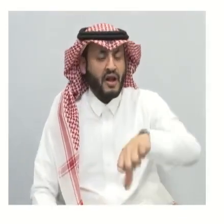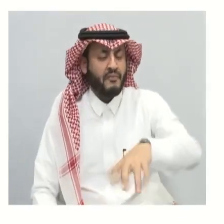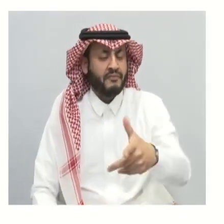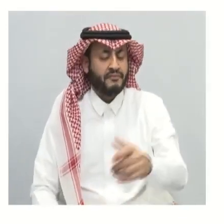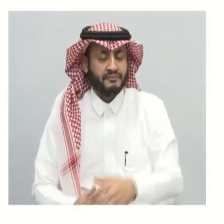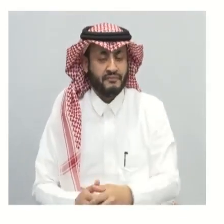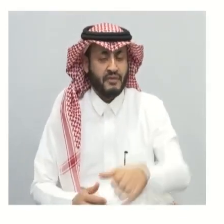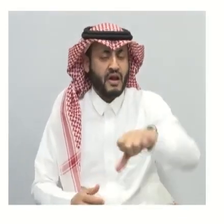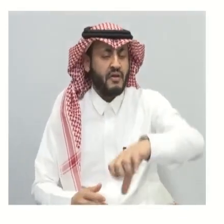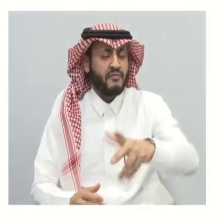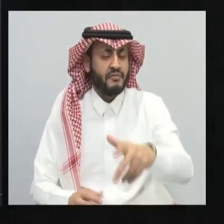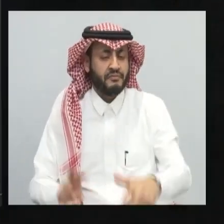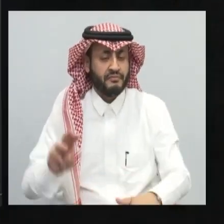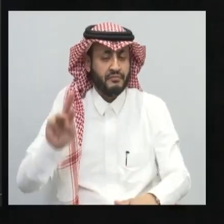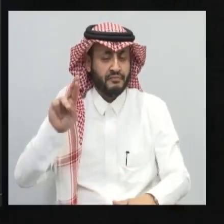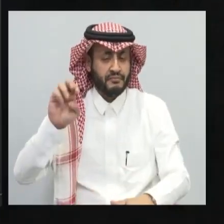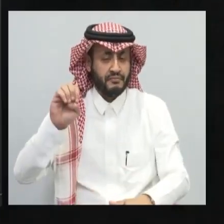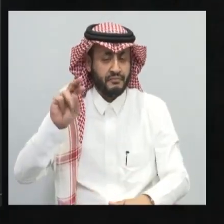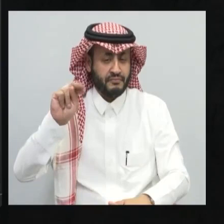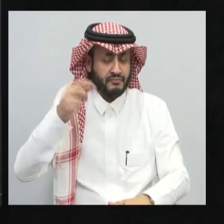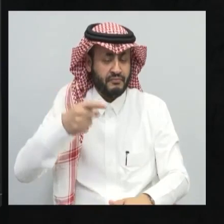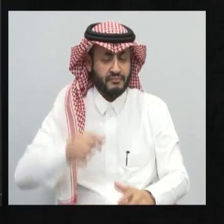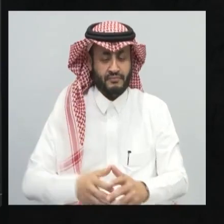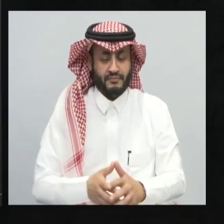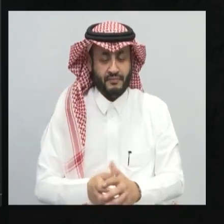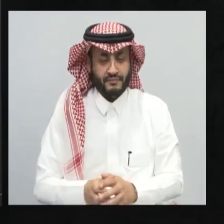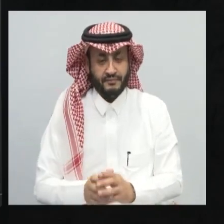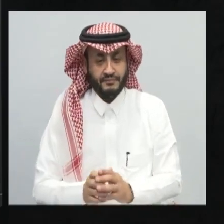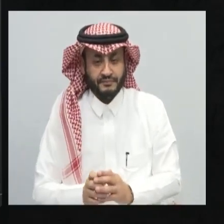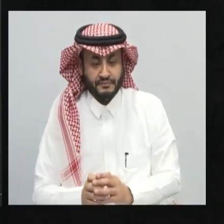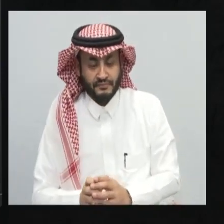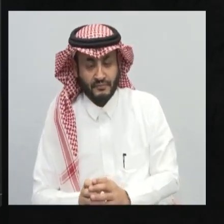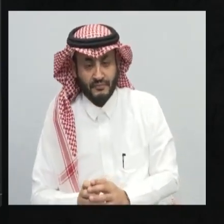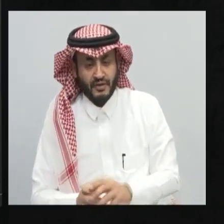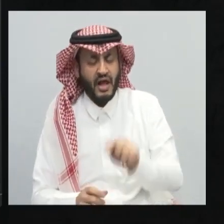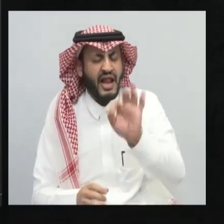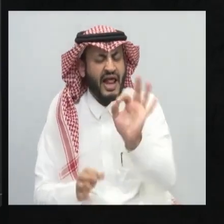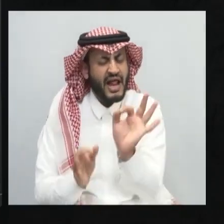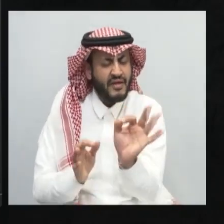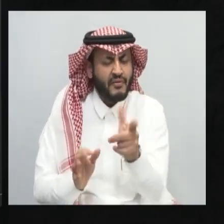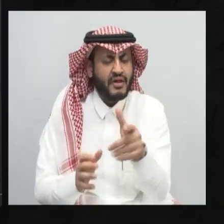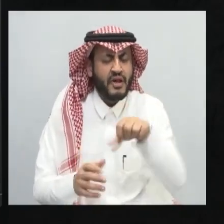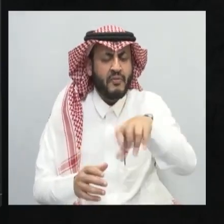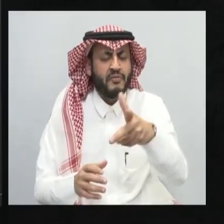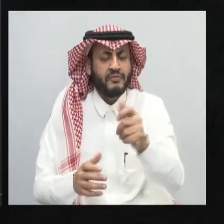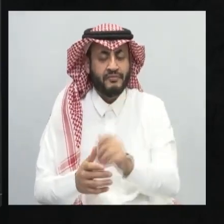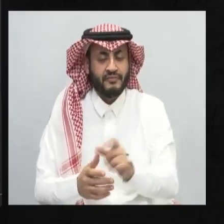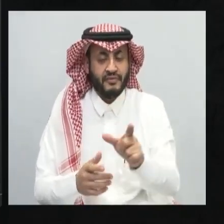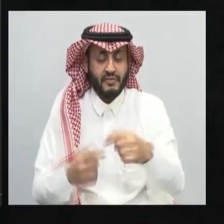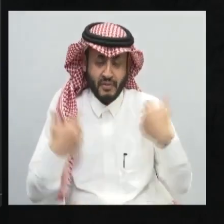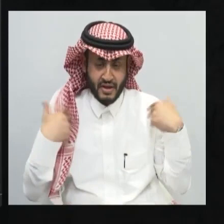what was wrong with this item? You will speak and tell what was exactly wrong with it. Let's say the